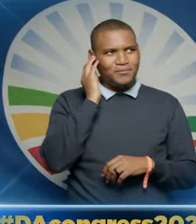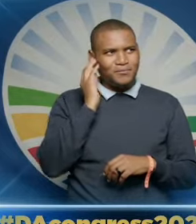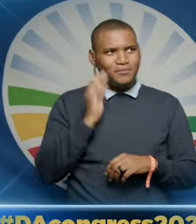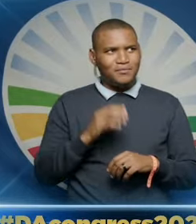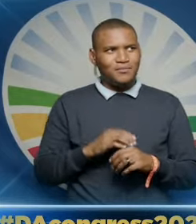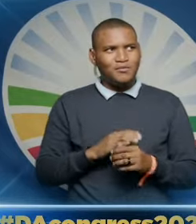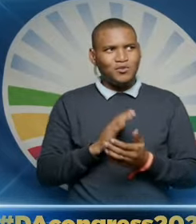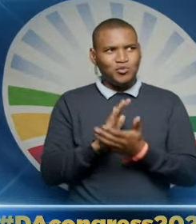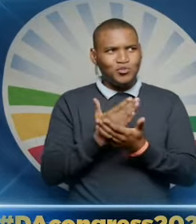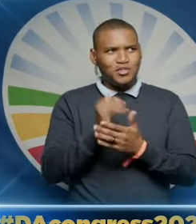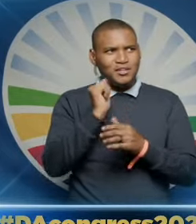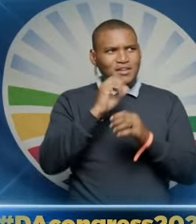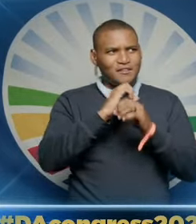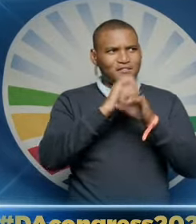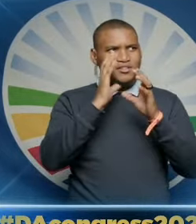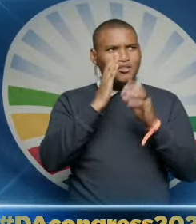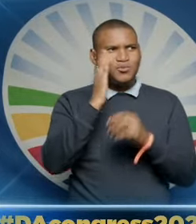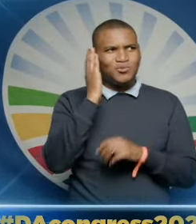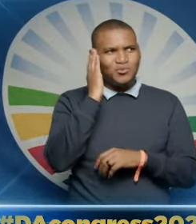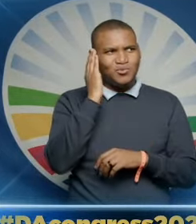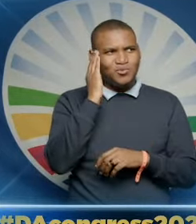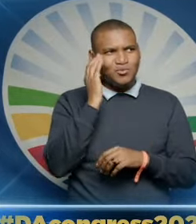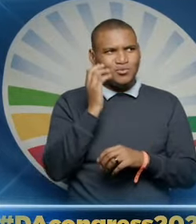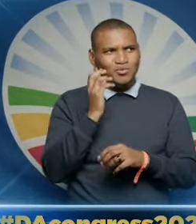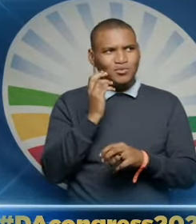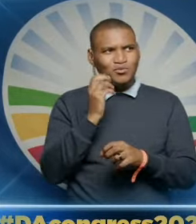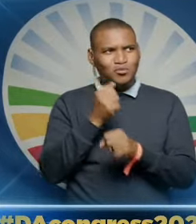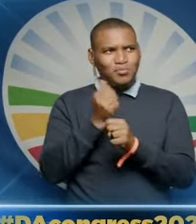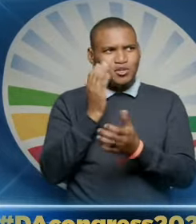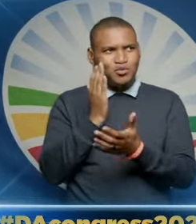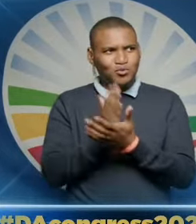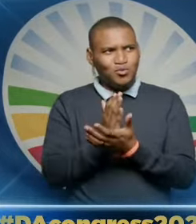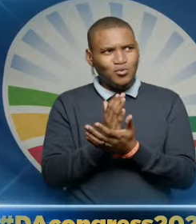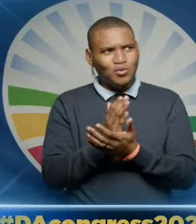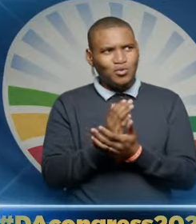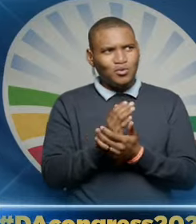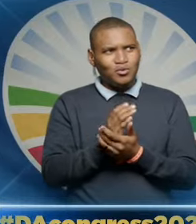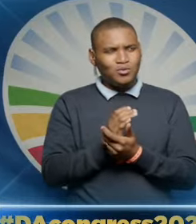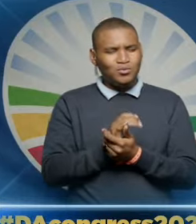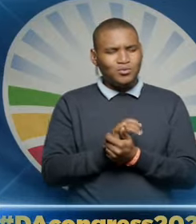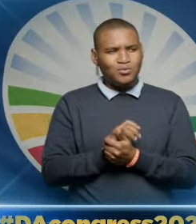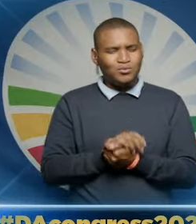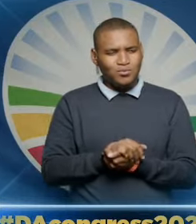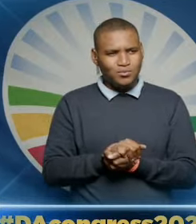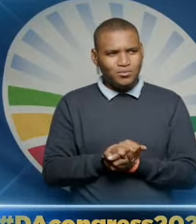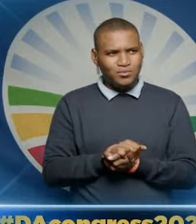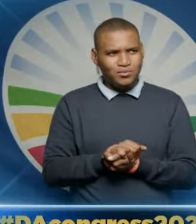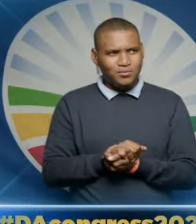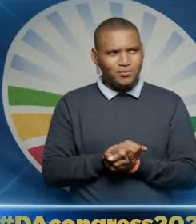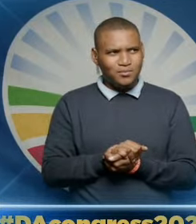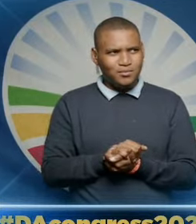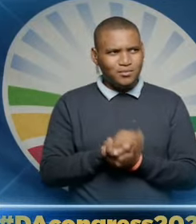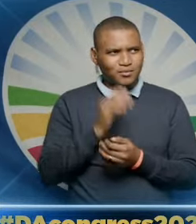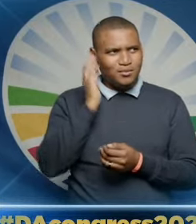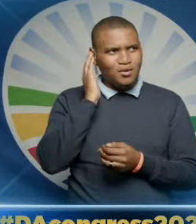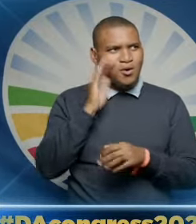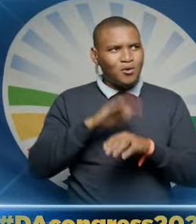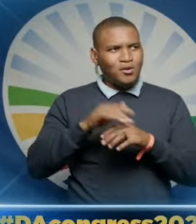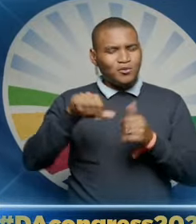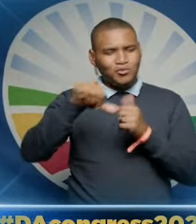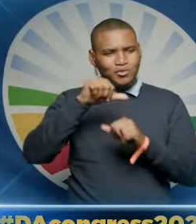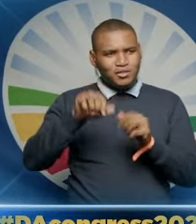to share their vision. For those of you that are watching, make sure to join the conversation online on our social media